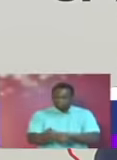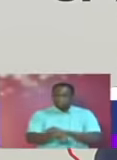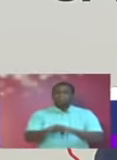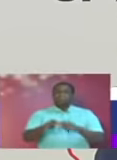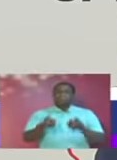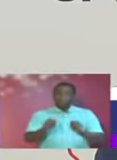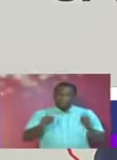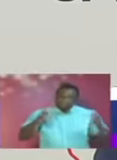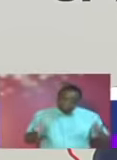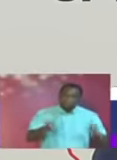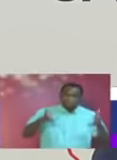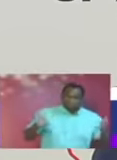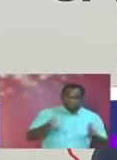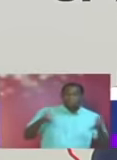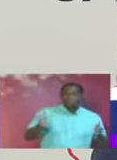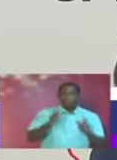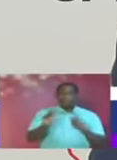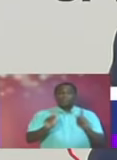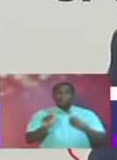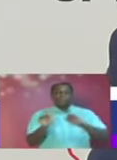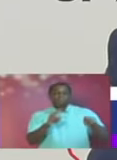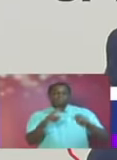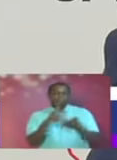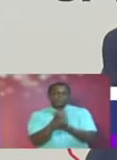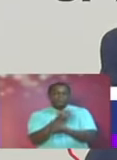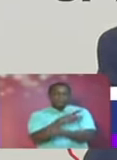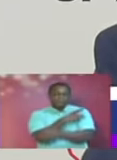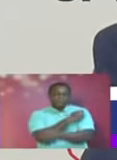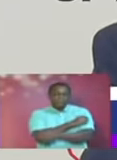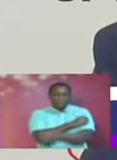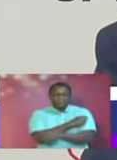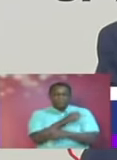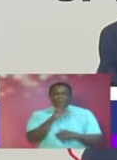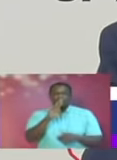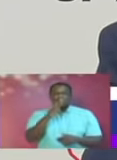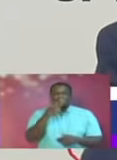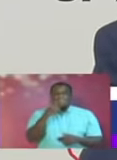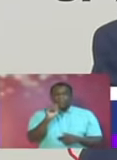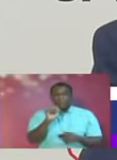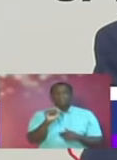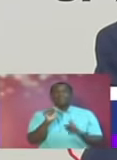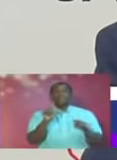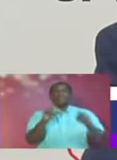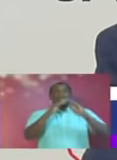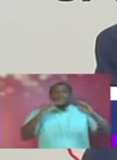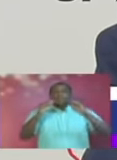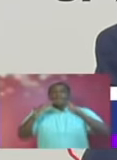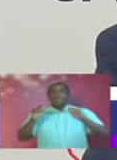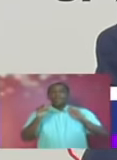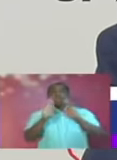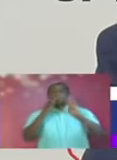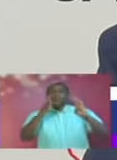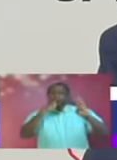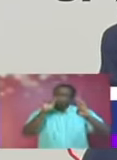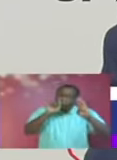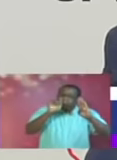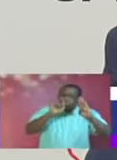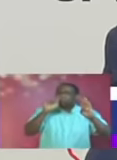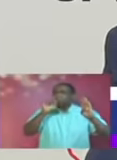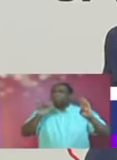going out door to door. But whilst door to door is good, the yield you get from door to door is very